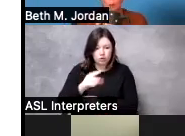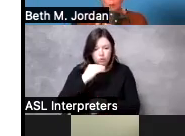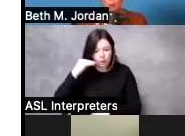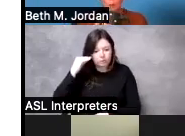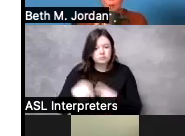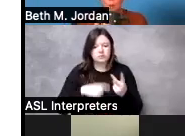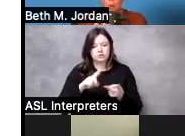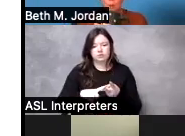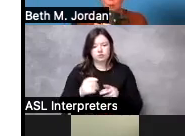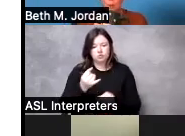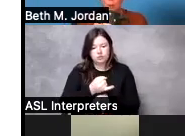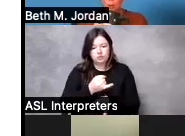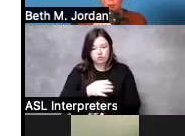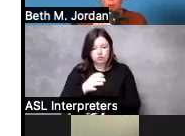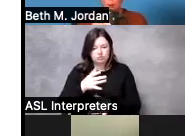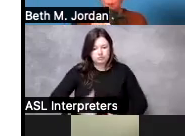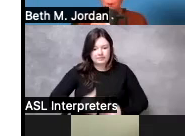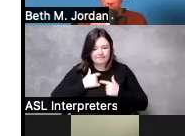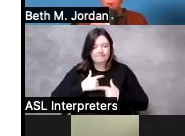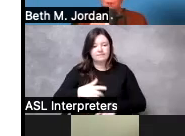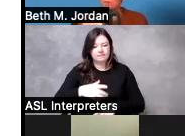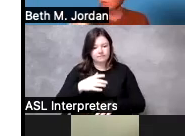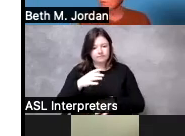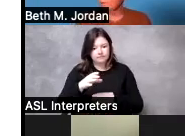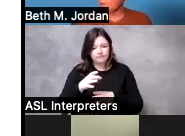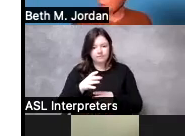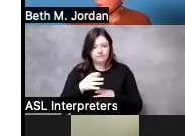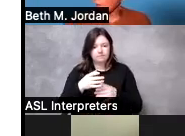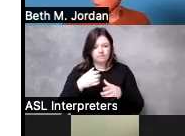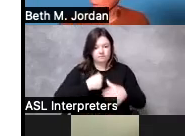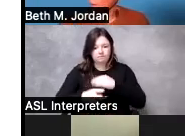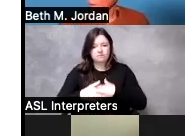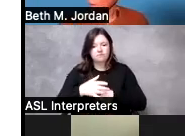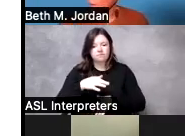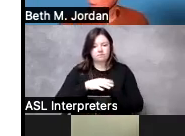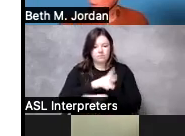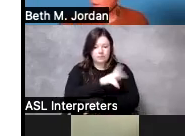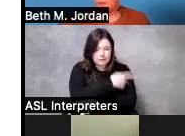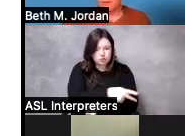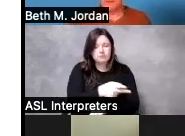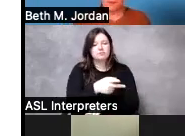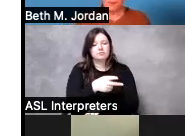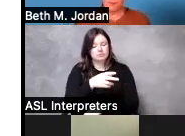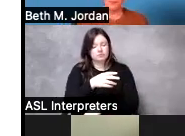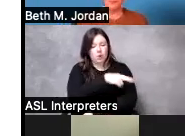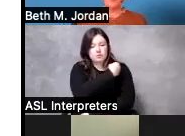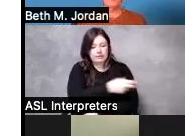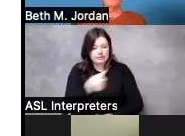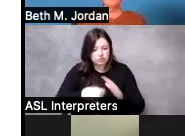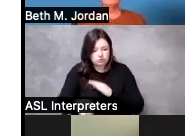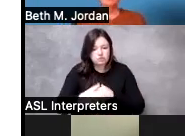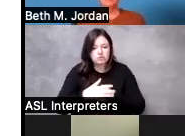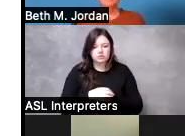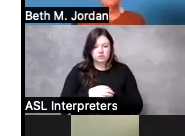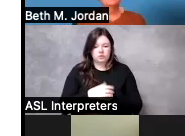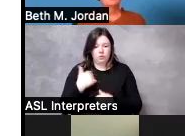inpatient hospitalizations. And so as a result, you're seeing that we are struggling to really serve the needs of these youth. And